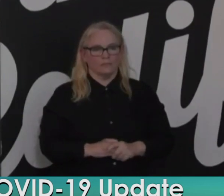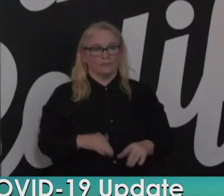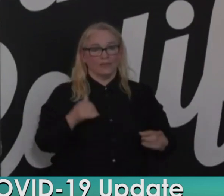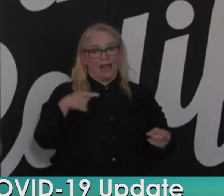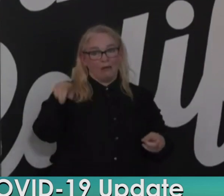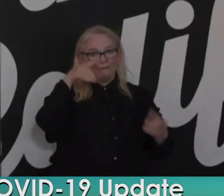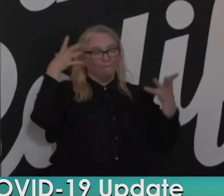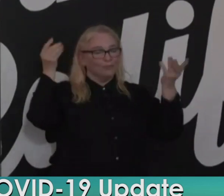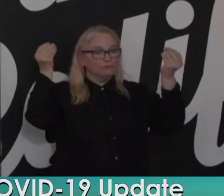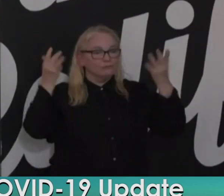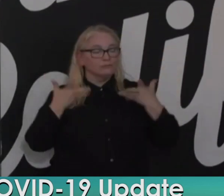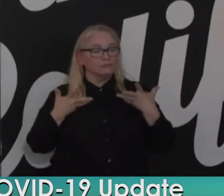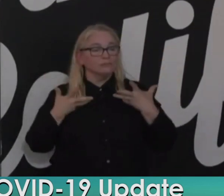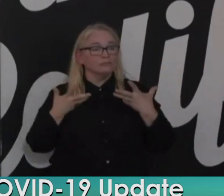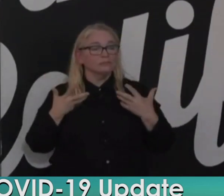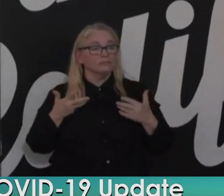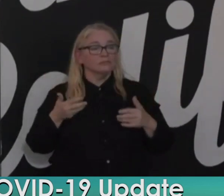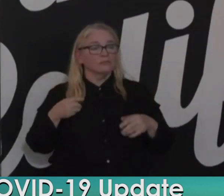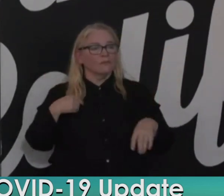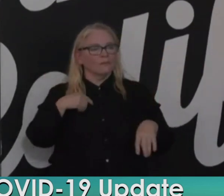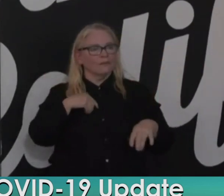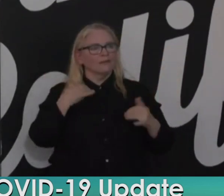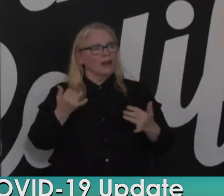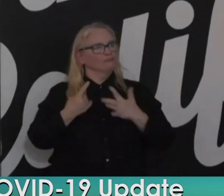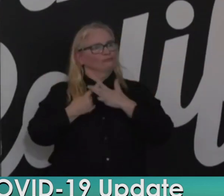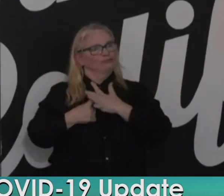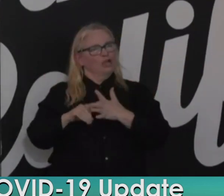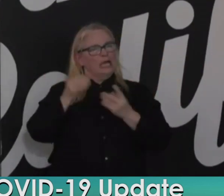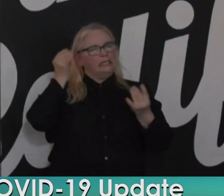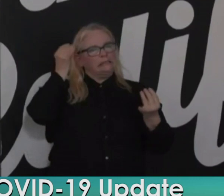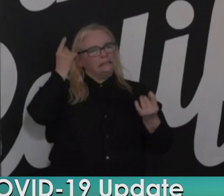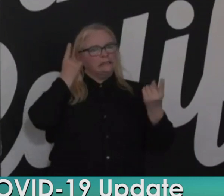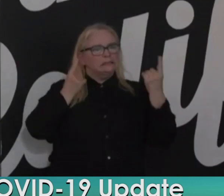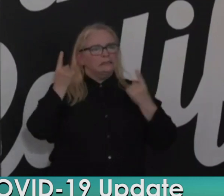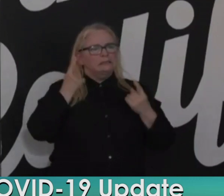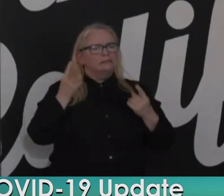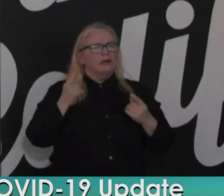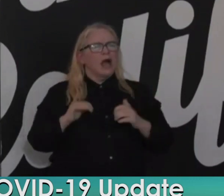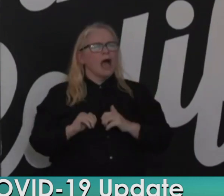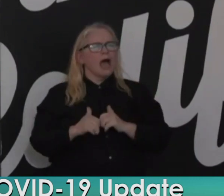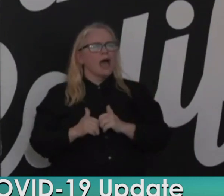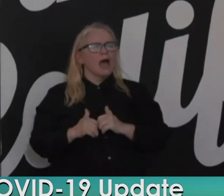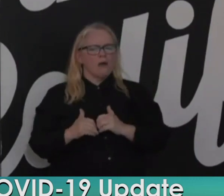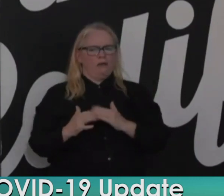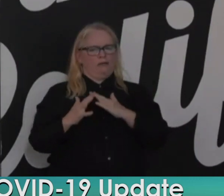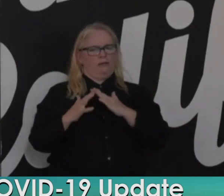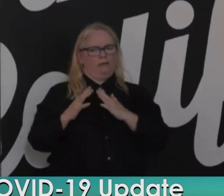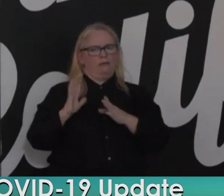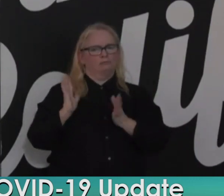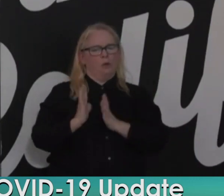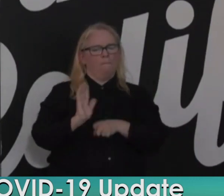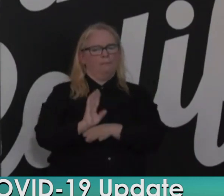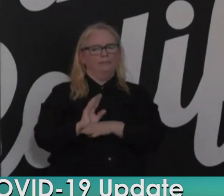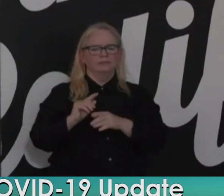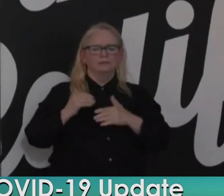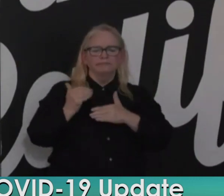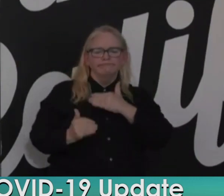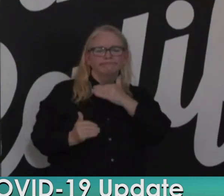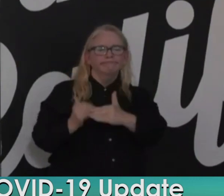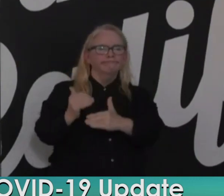now on the ground beginning to think about the implementation. It is not a question of